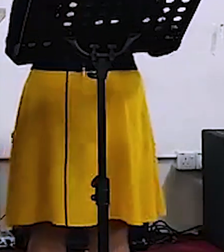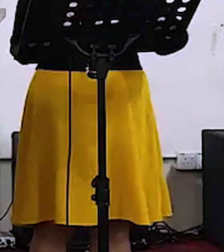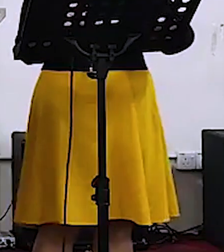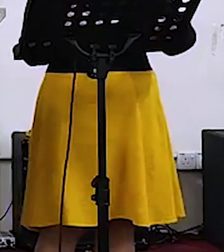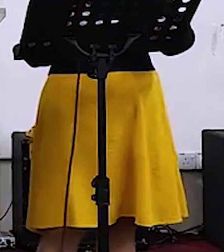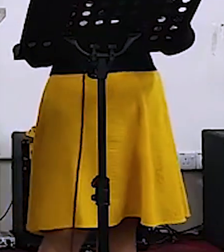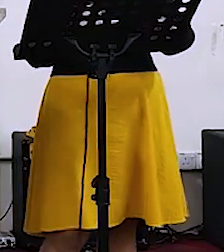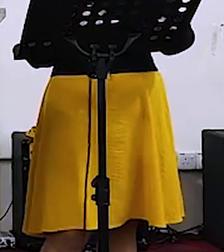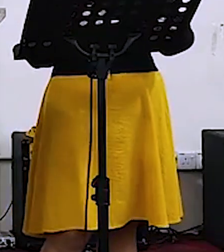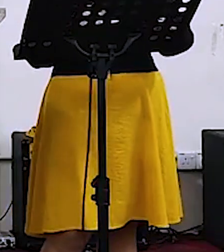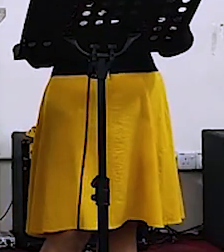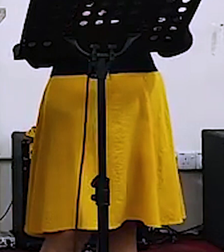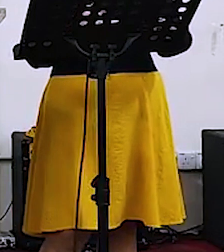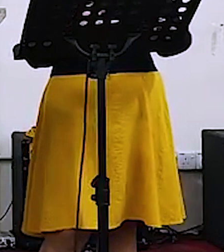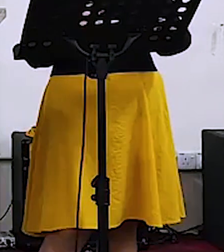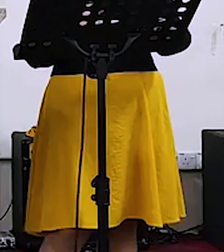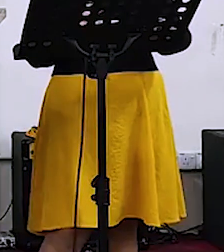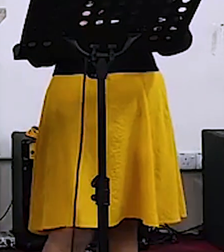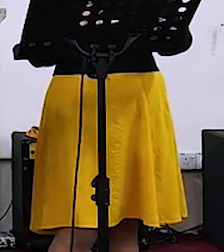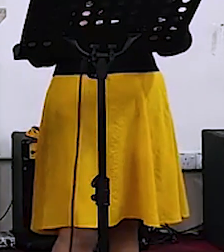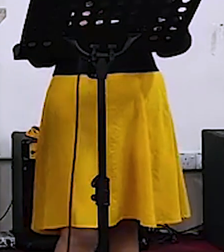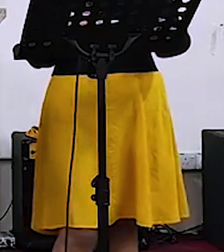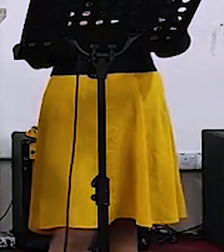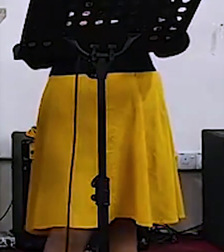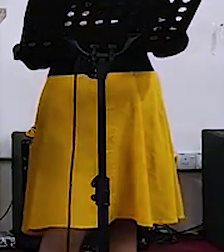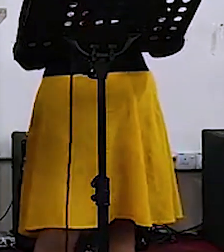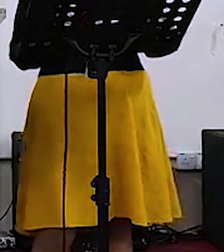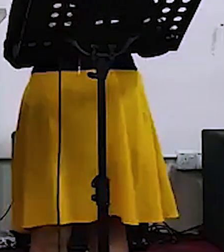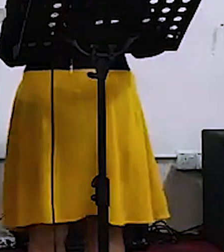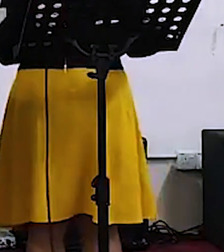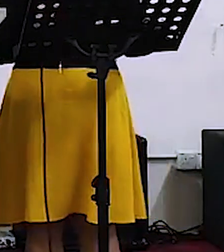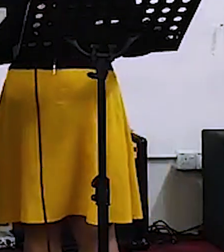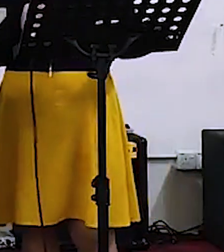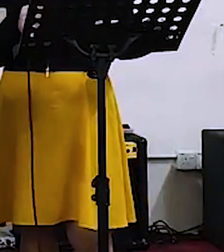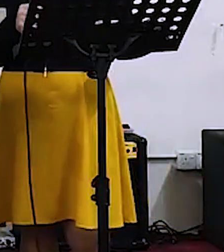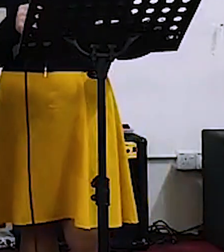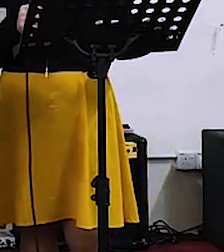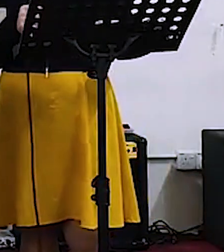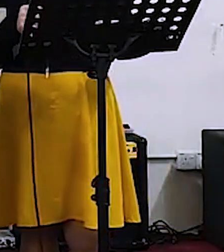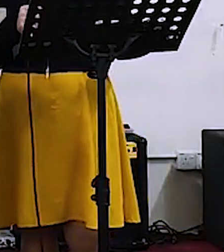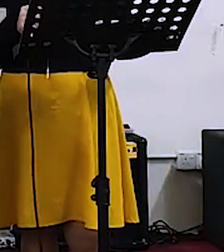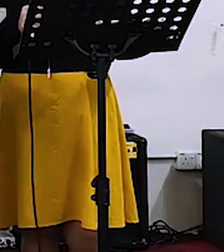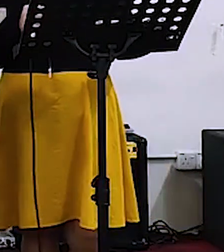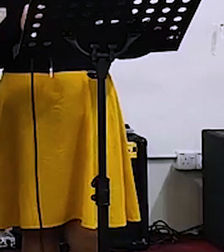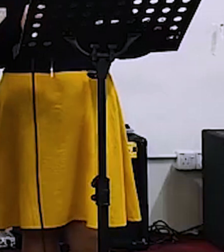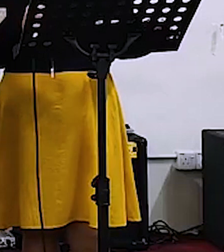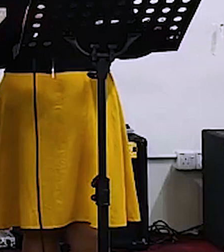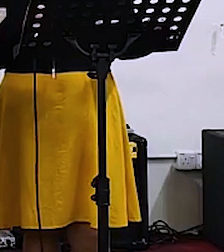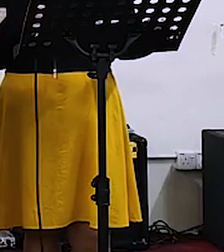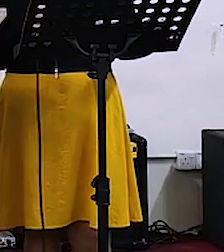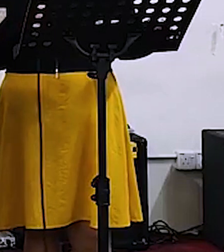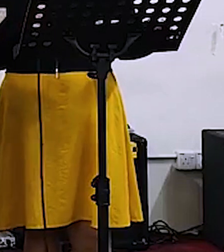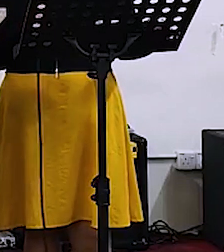the grace we receive from God. We tend to forget the mercy we receive from God. We are forgetful. Tell the person beside you, I'm just like